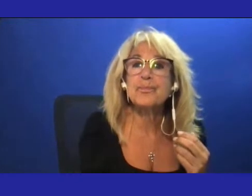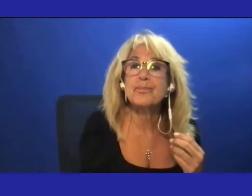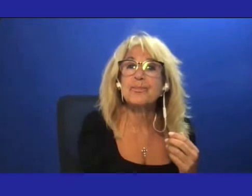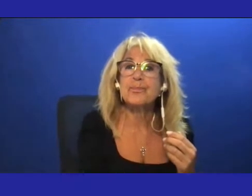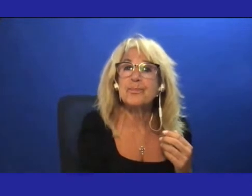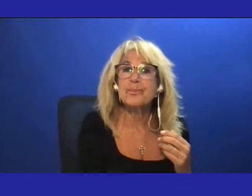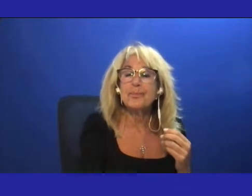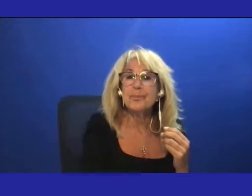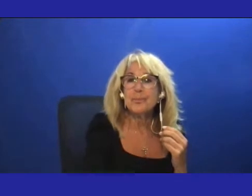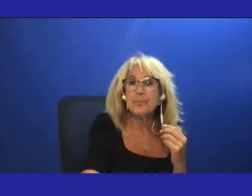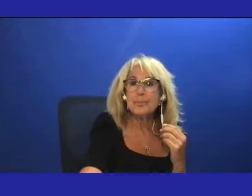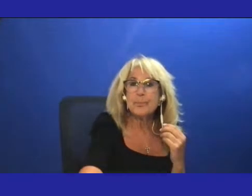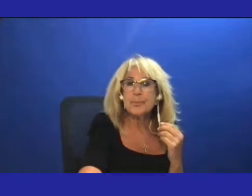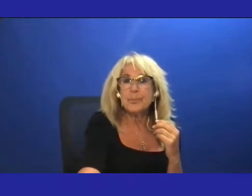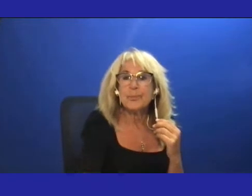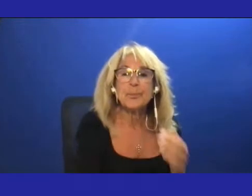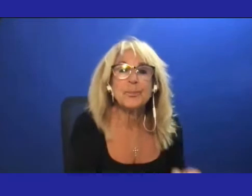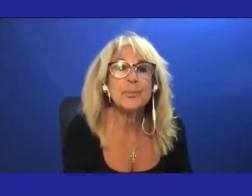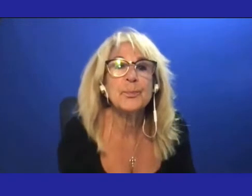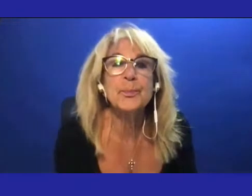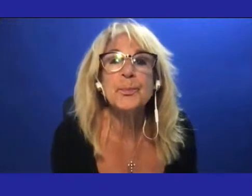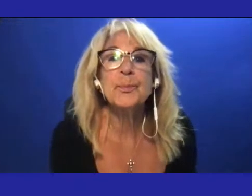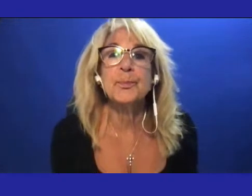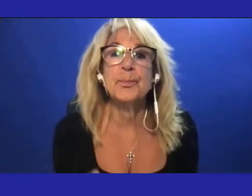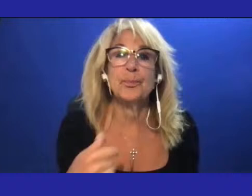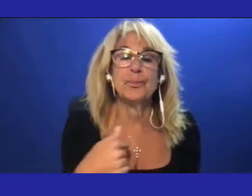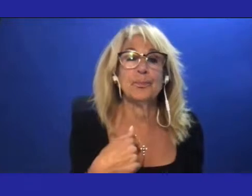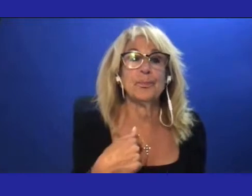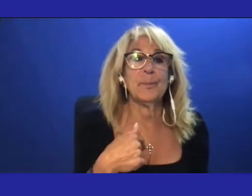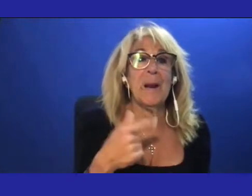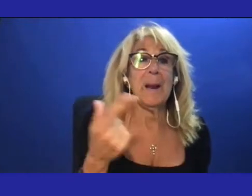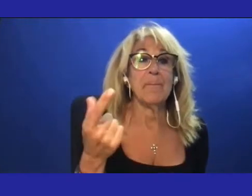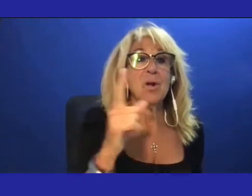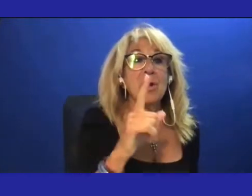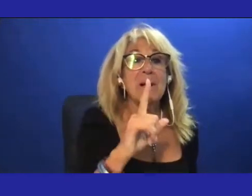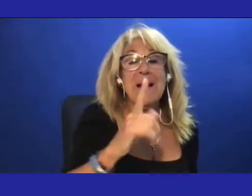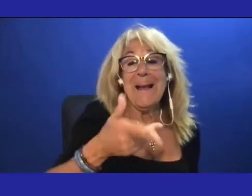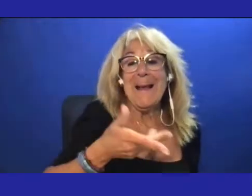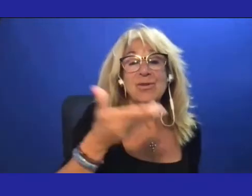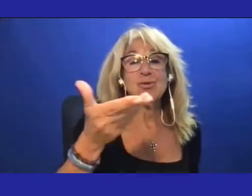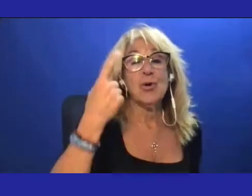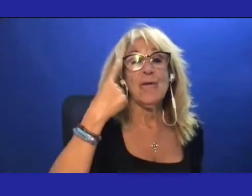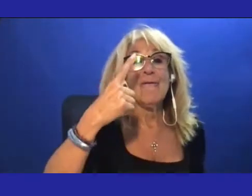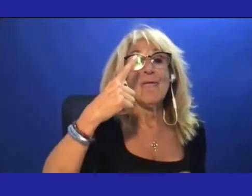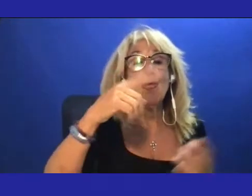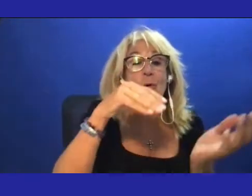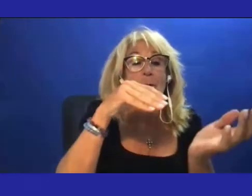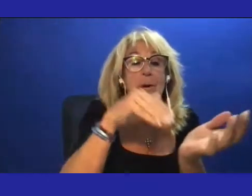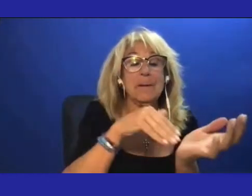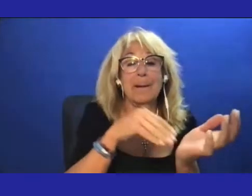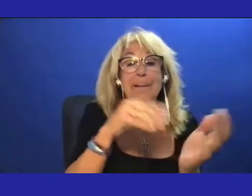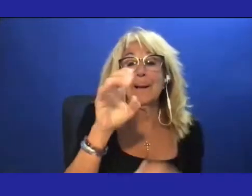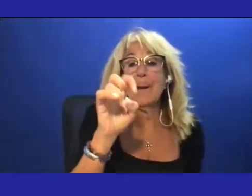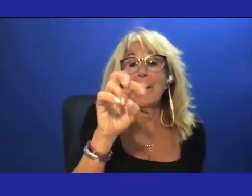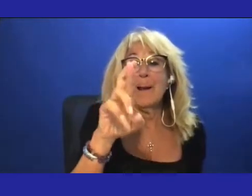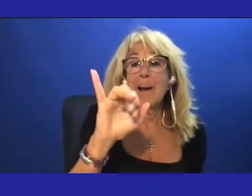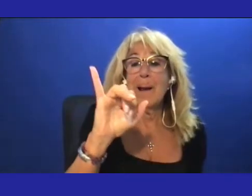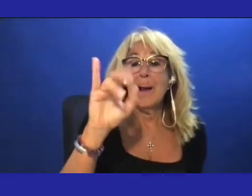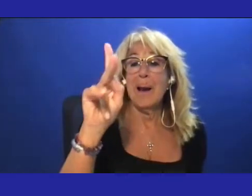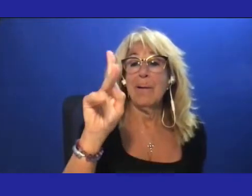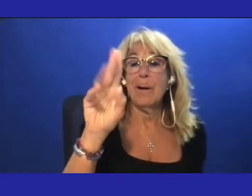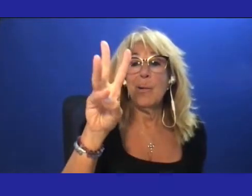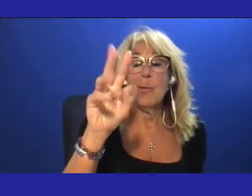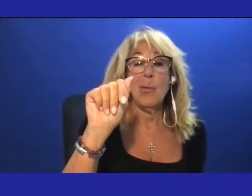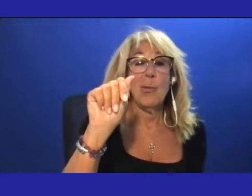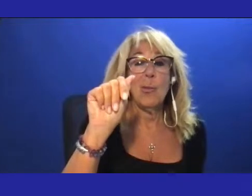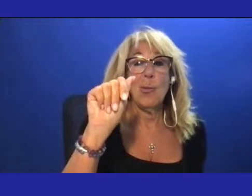Okay. So I'm just introducing this on behalf of Dr. Eric Way, who couldn't be here. And we are going to